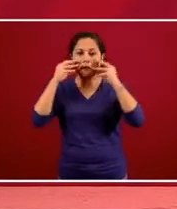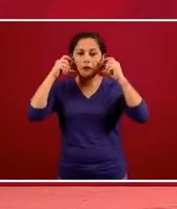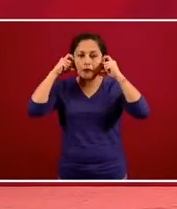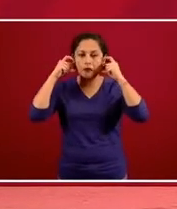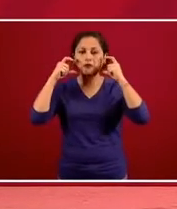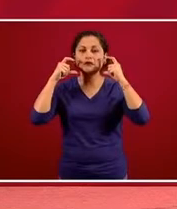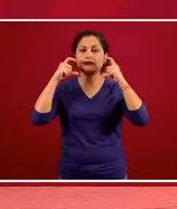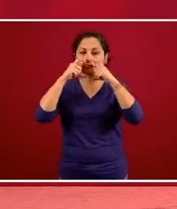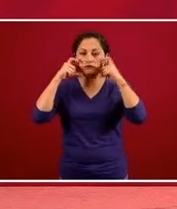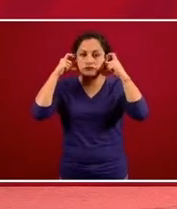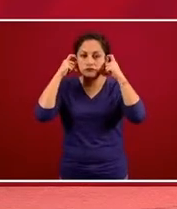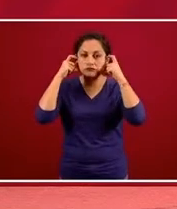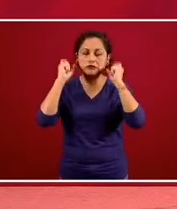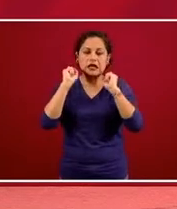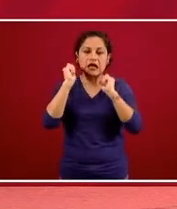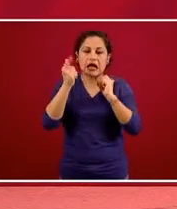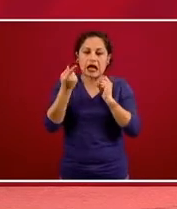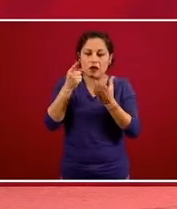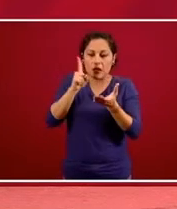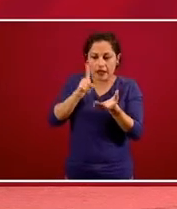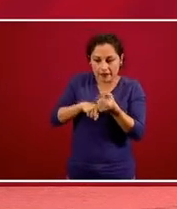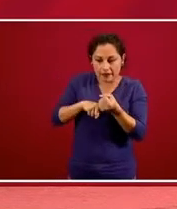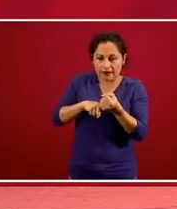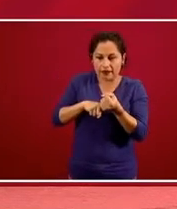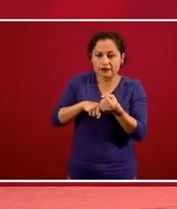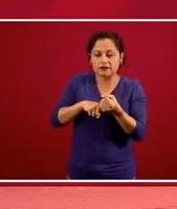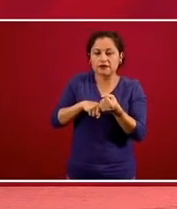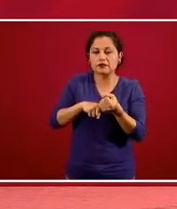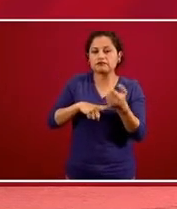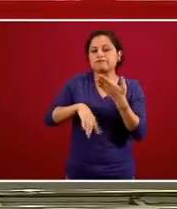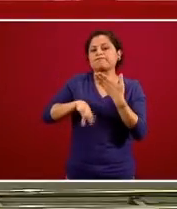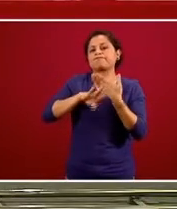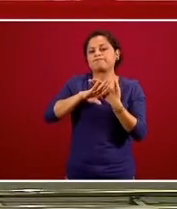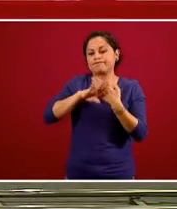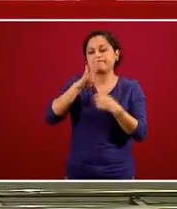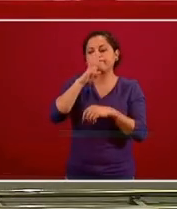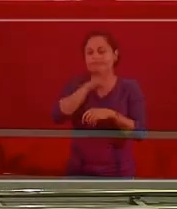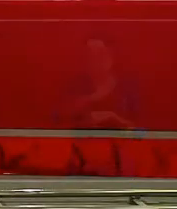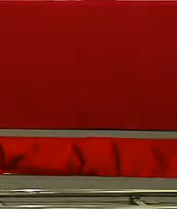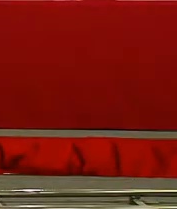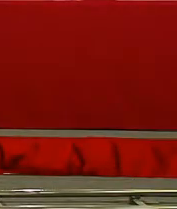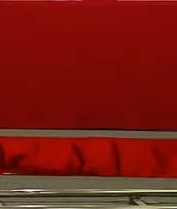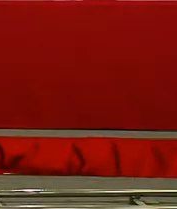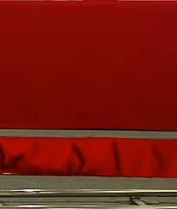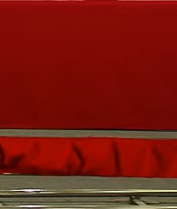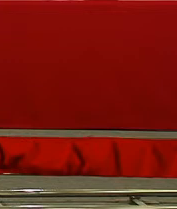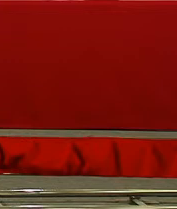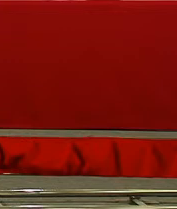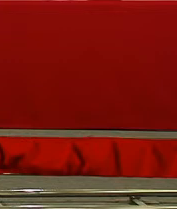it, then it can become a source of infection.